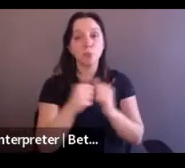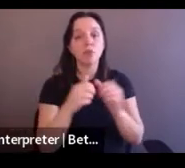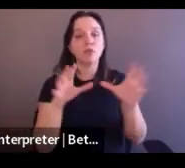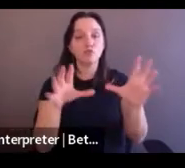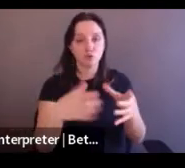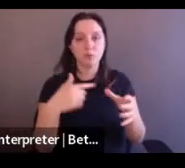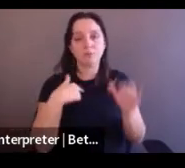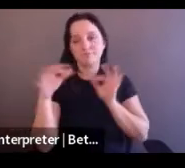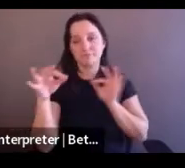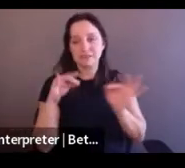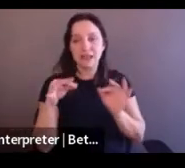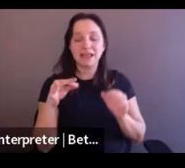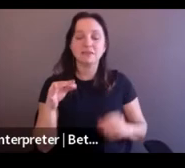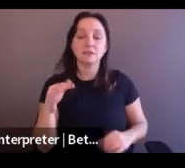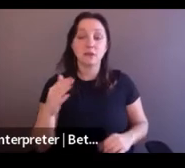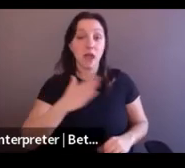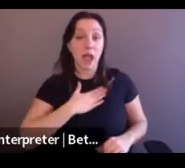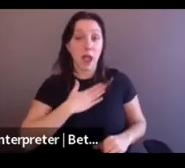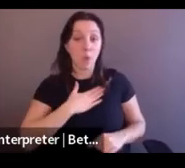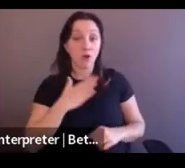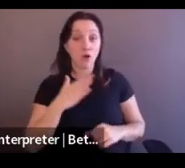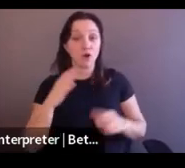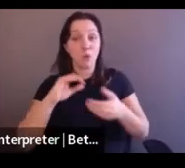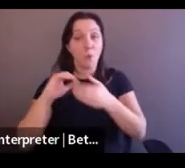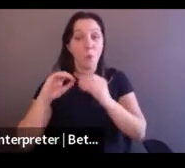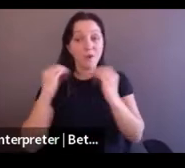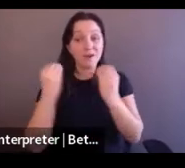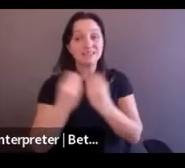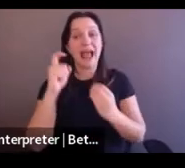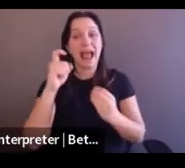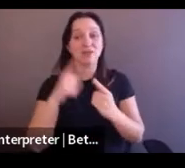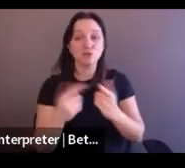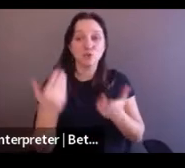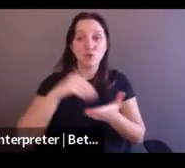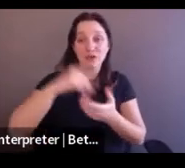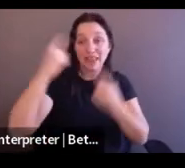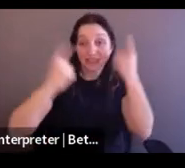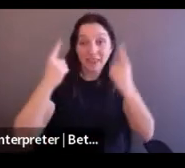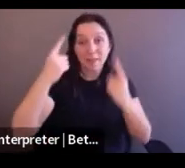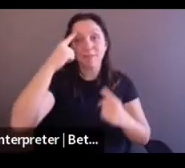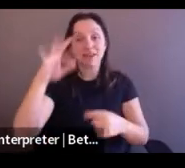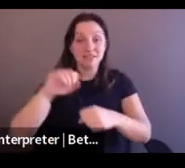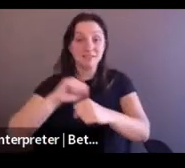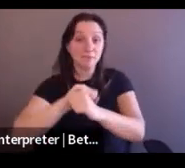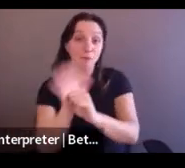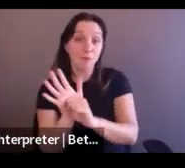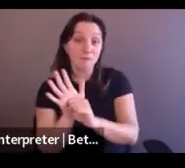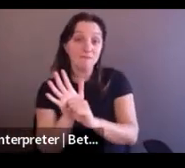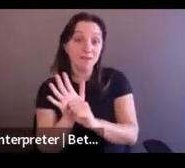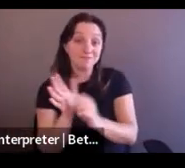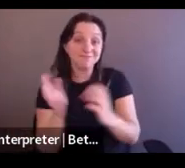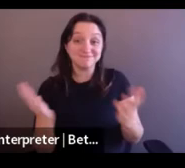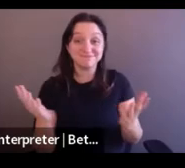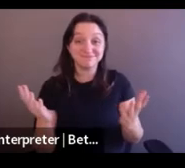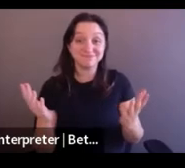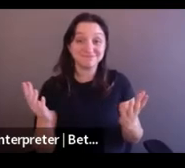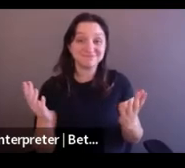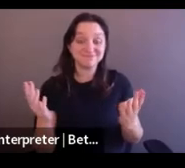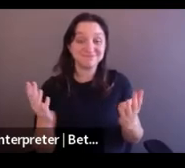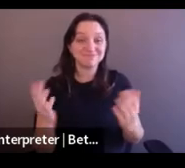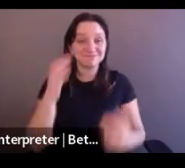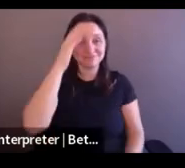had to like rethink what we're doing because of this pandemic. So that some of